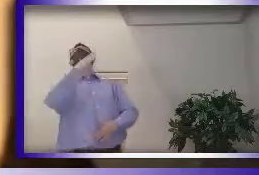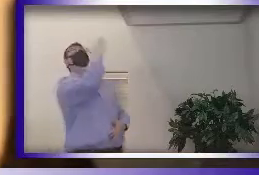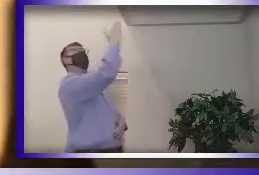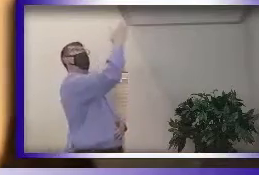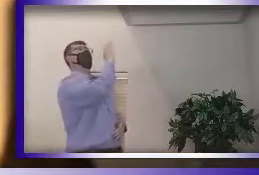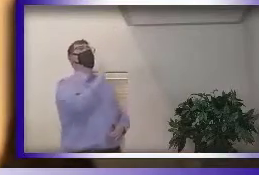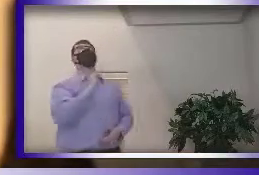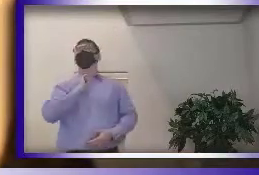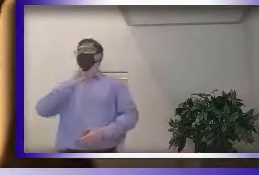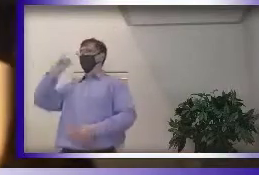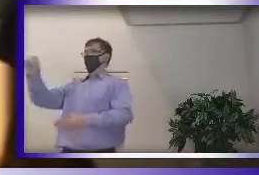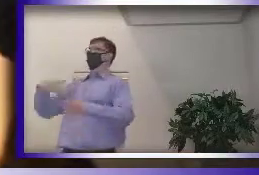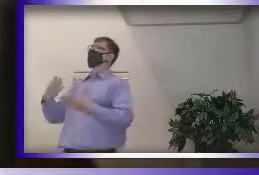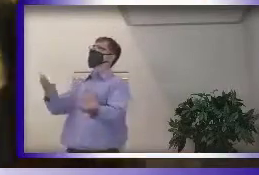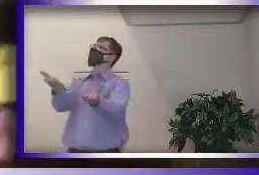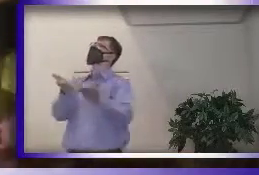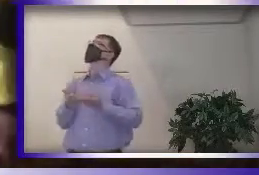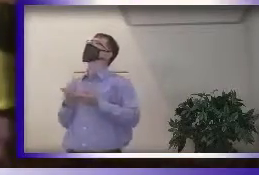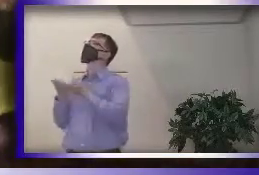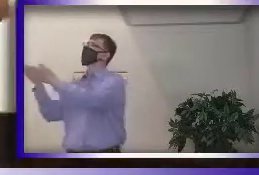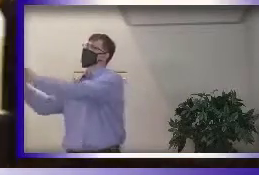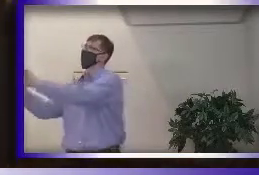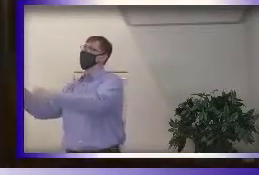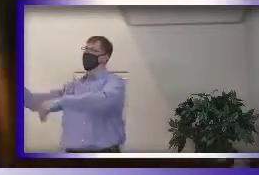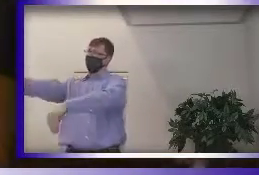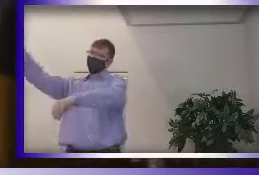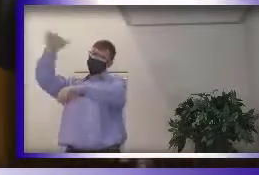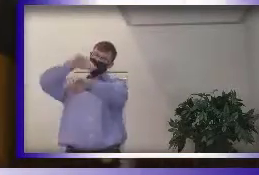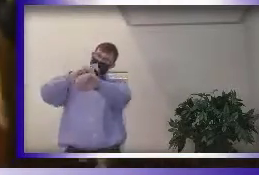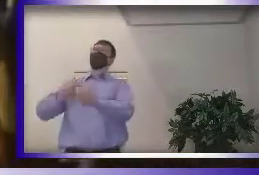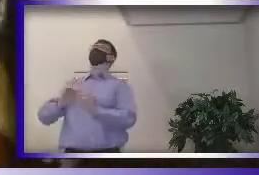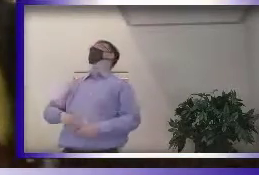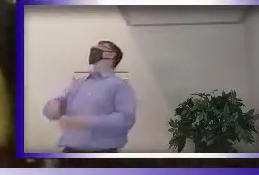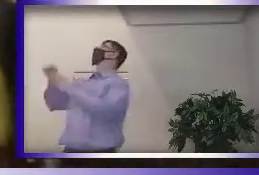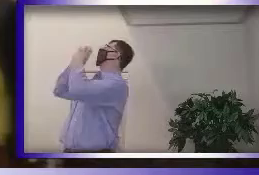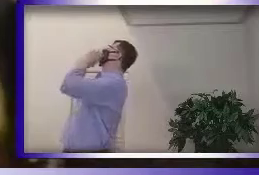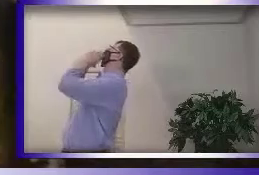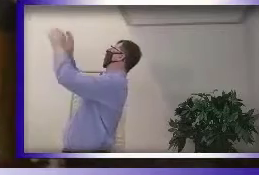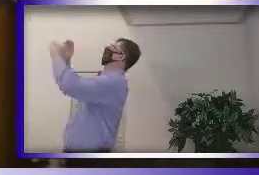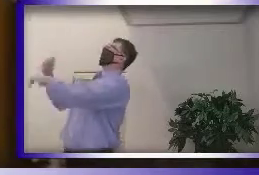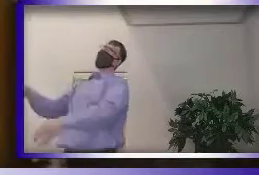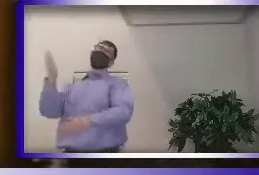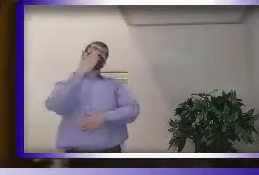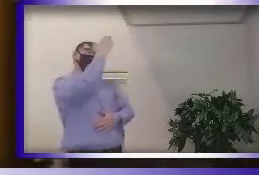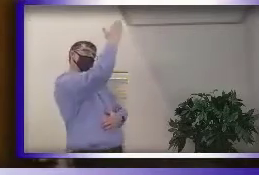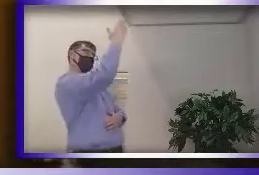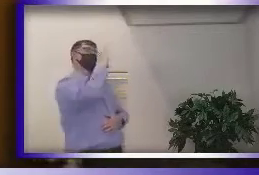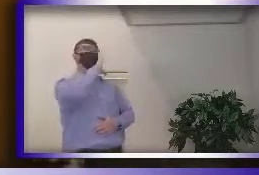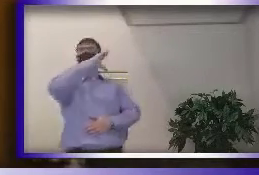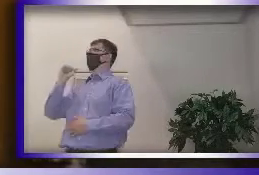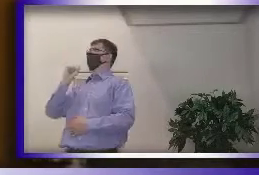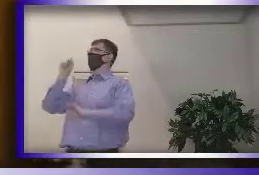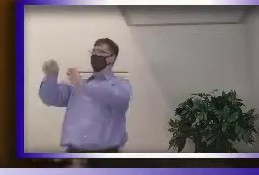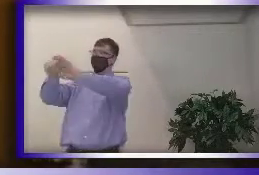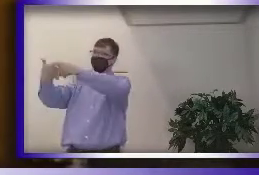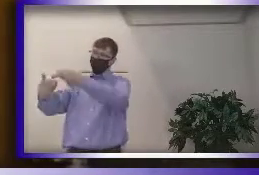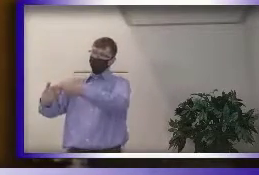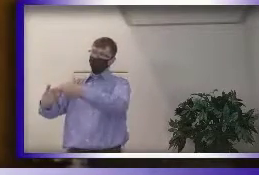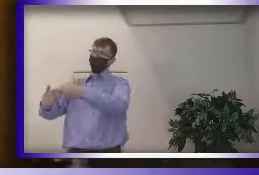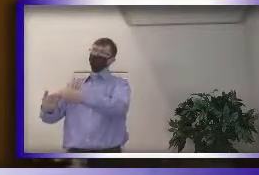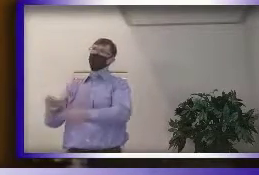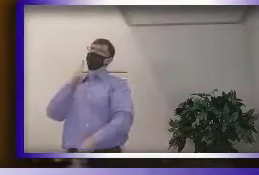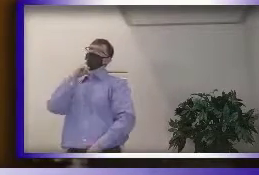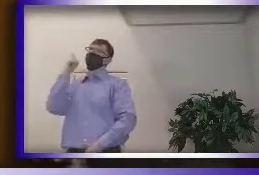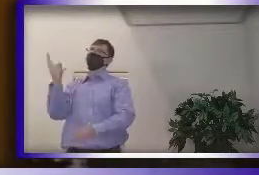And so, as Emma Curtis Hopkins once wrote, in my name preach the gospel, in my